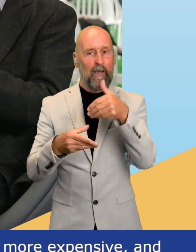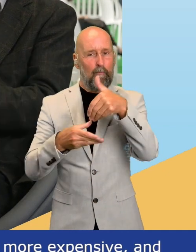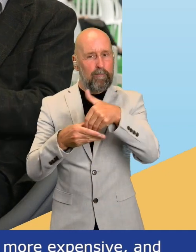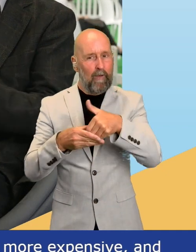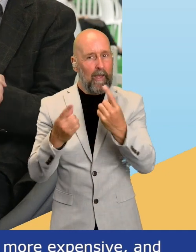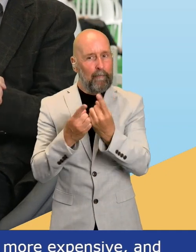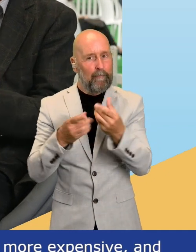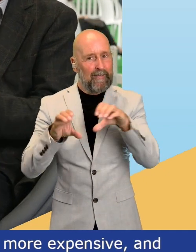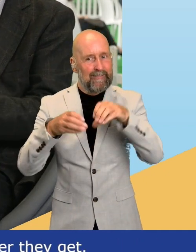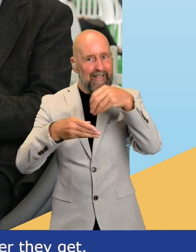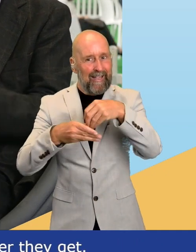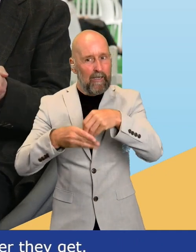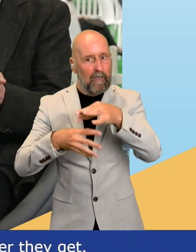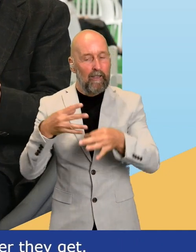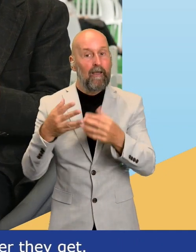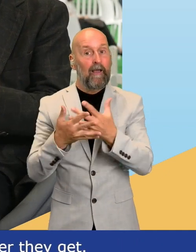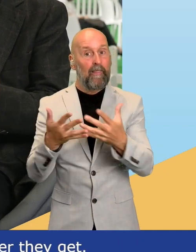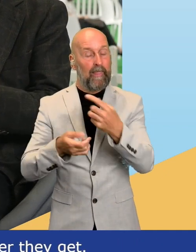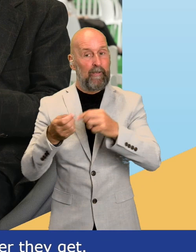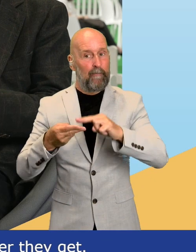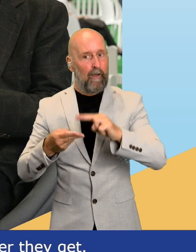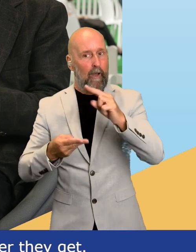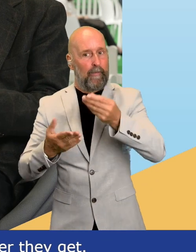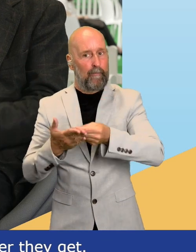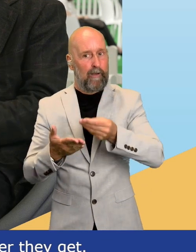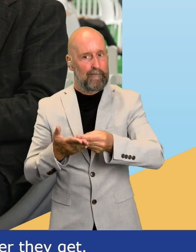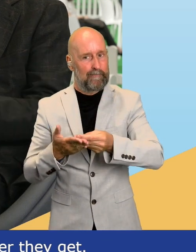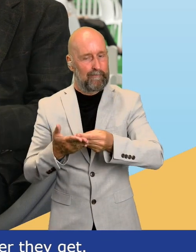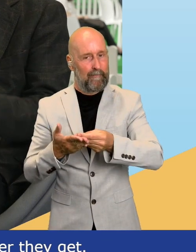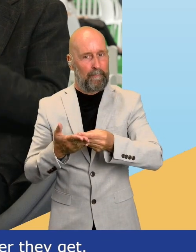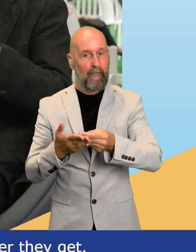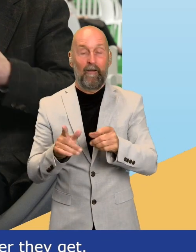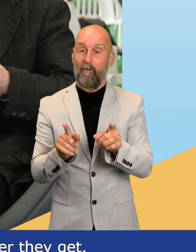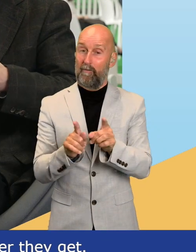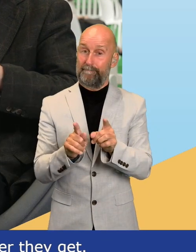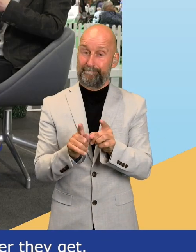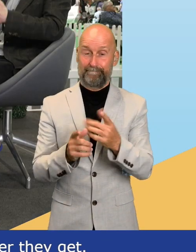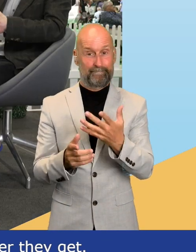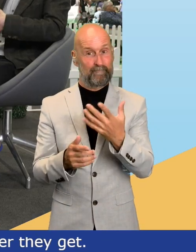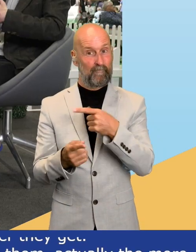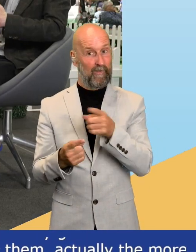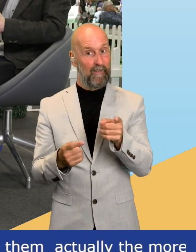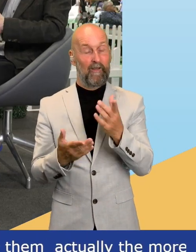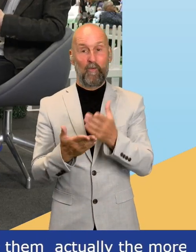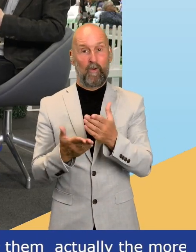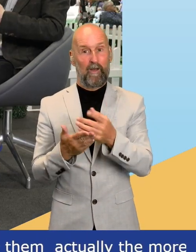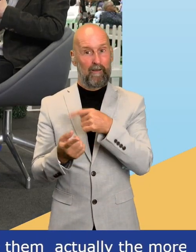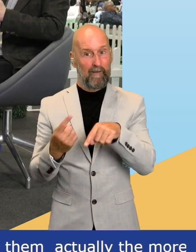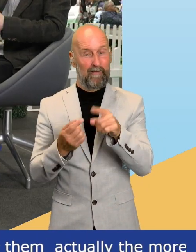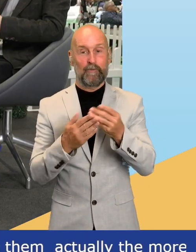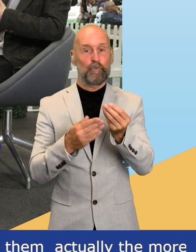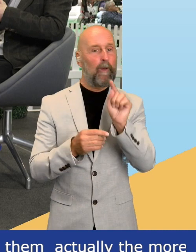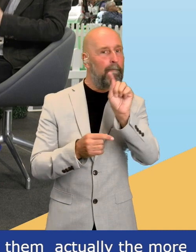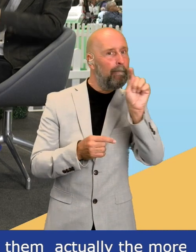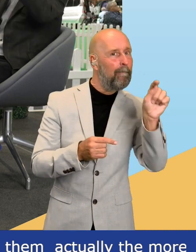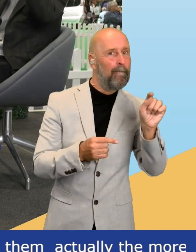them, actually the more demand there is, sometimes the higher the prices go up for those things. And also too, sometimes those are not in the most stable parts of the world.